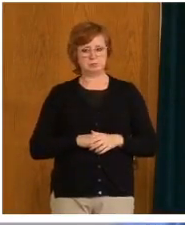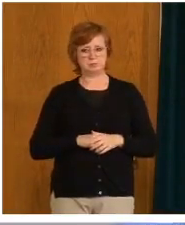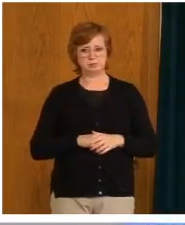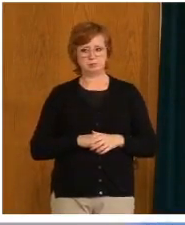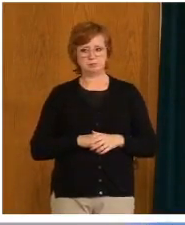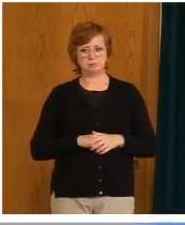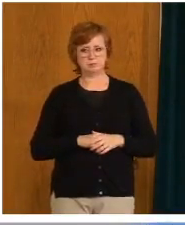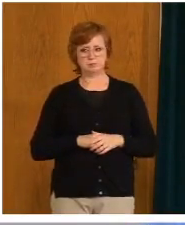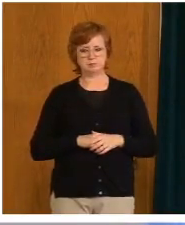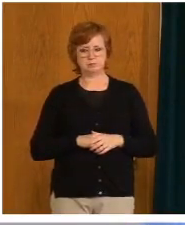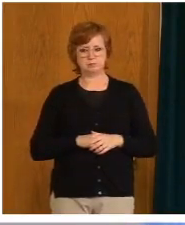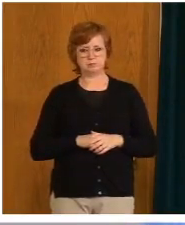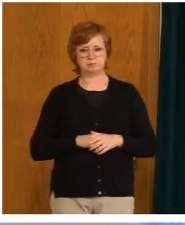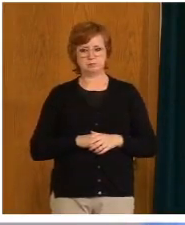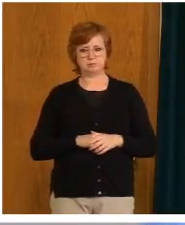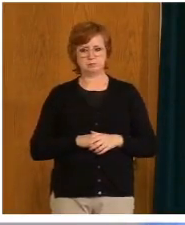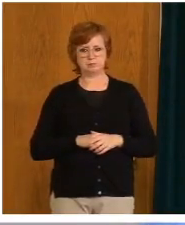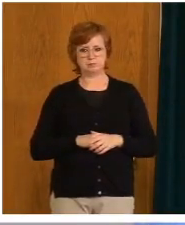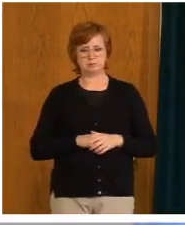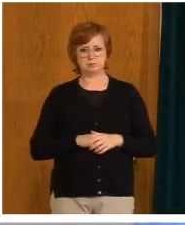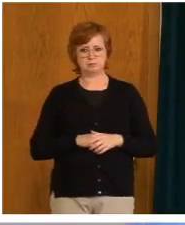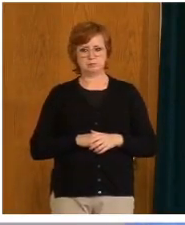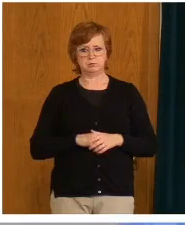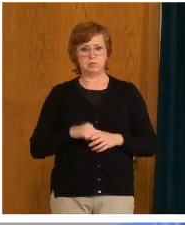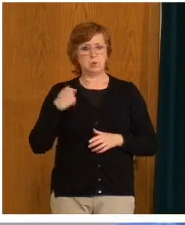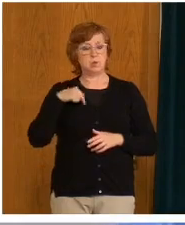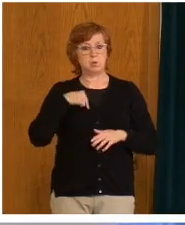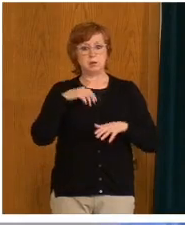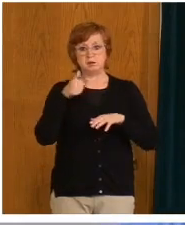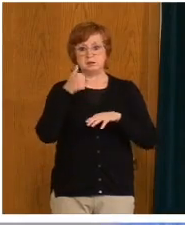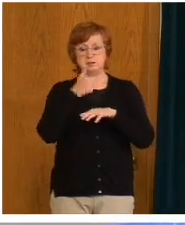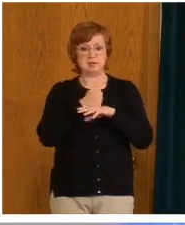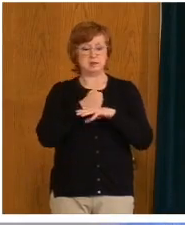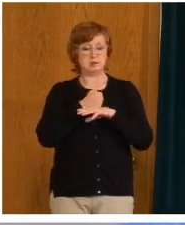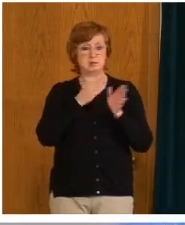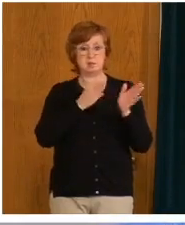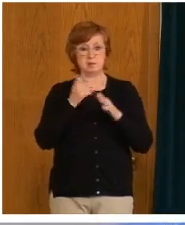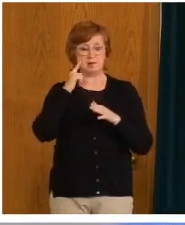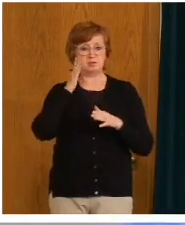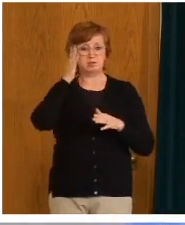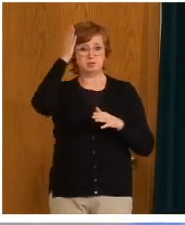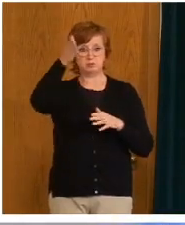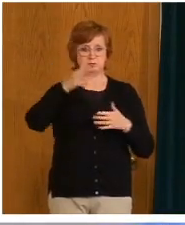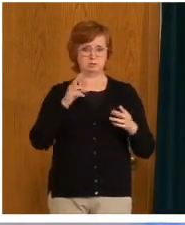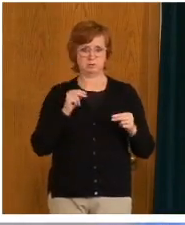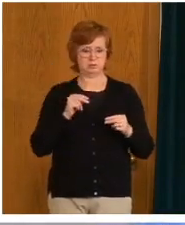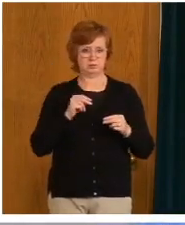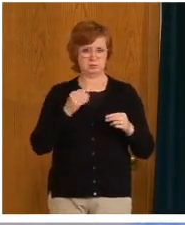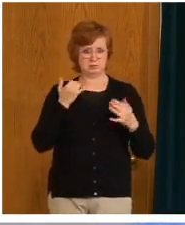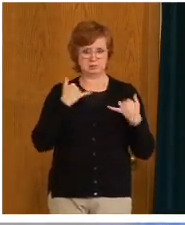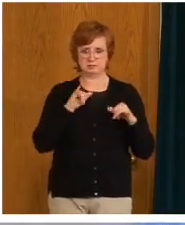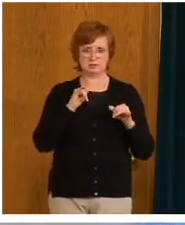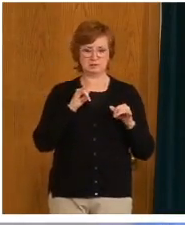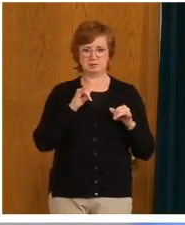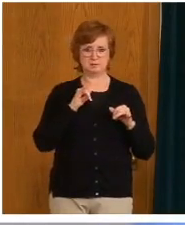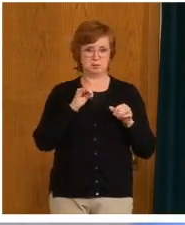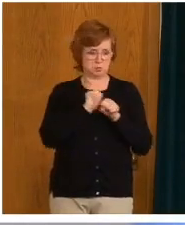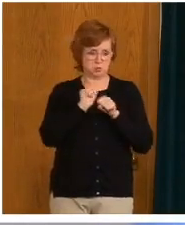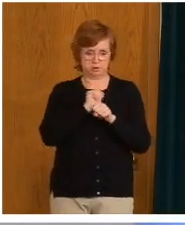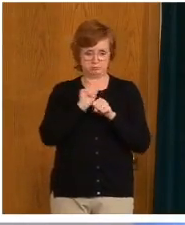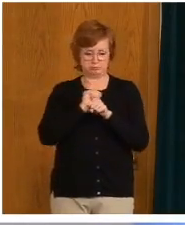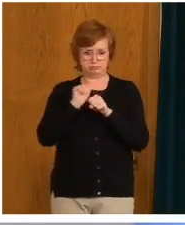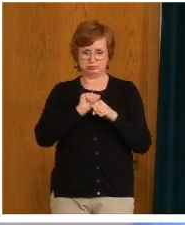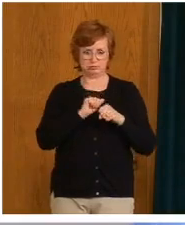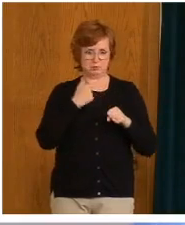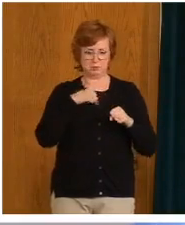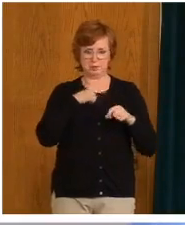mop-up program for vaccination strategy because we're right in the middle of it. We're not finished first doses, we're just starting our second doses, but